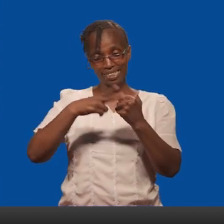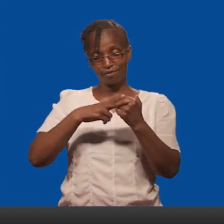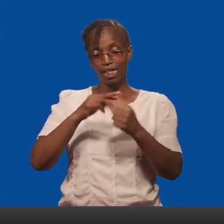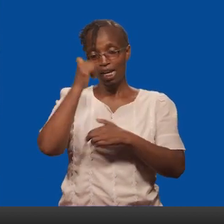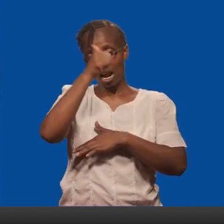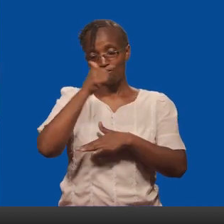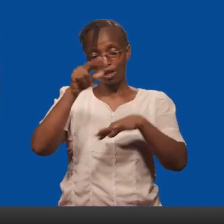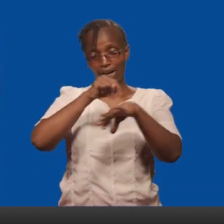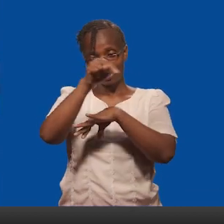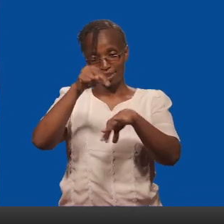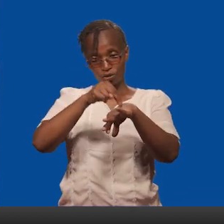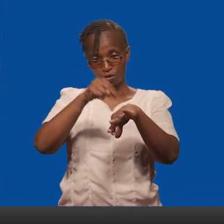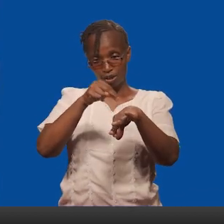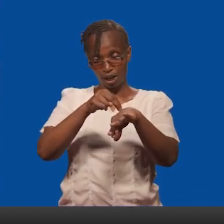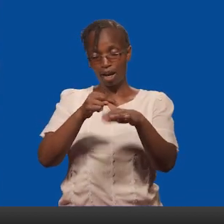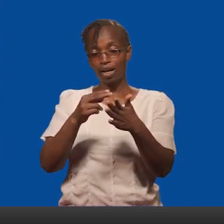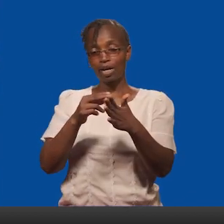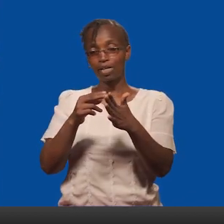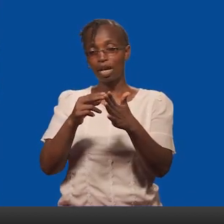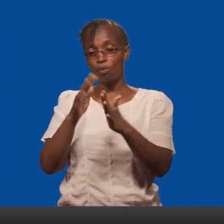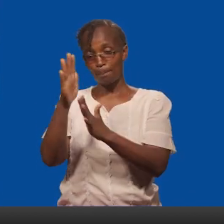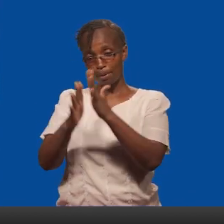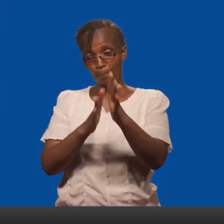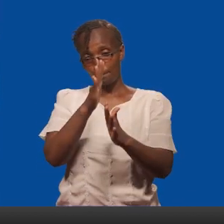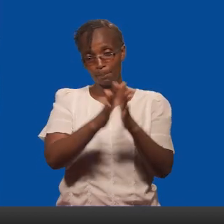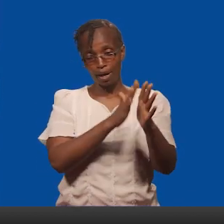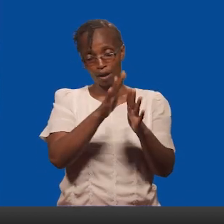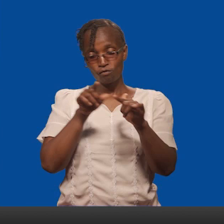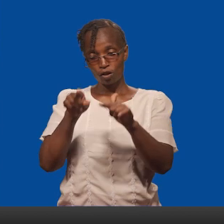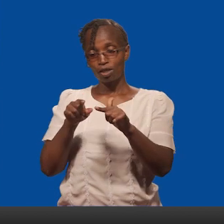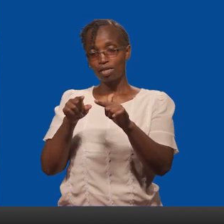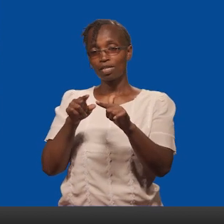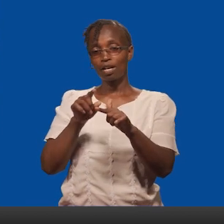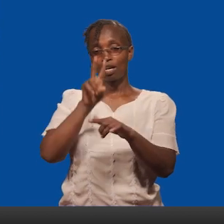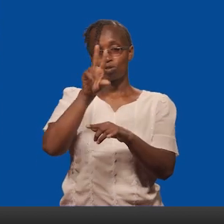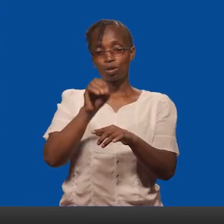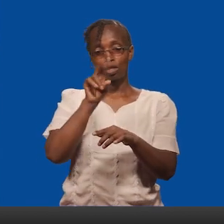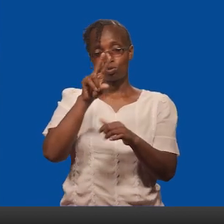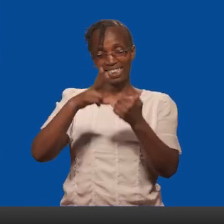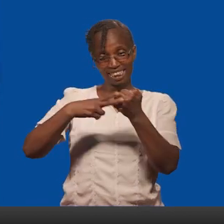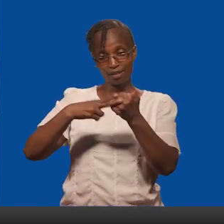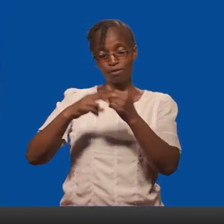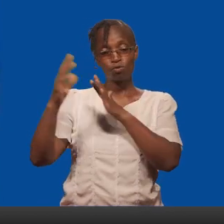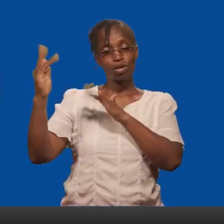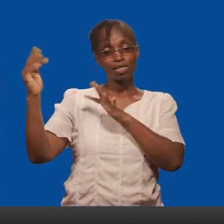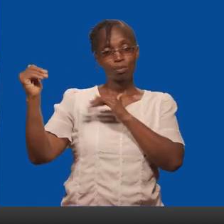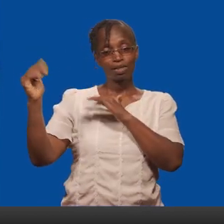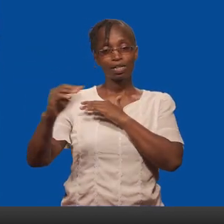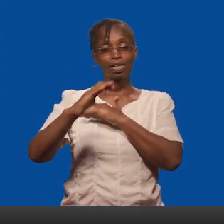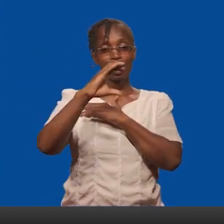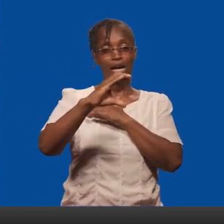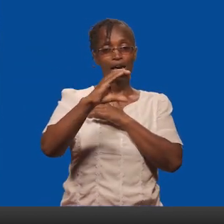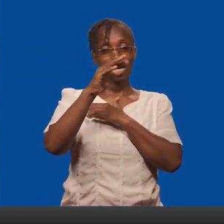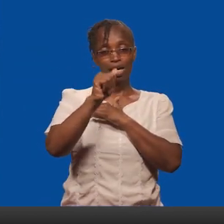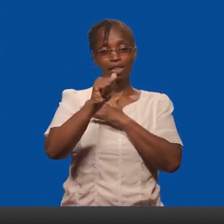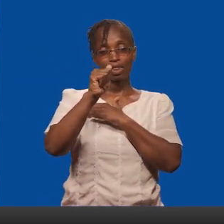Africa Cup of Nations. And that as we start that journey to prepare our bid for AFCON 2027, we